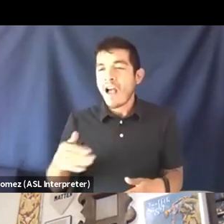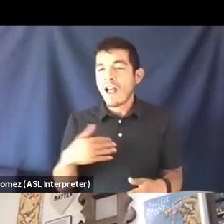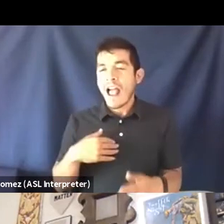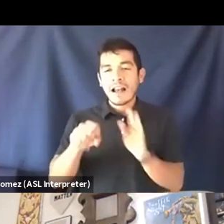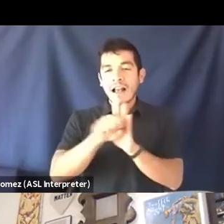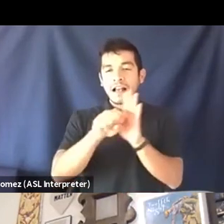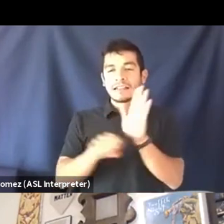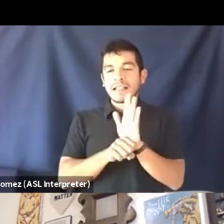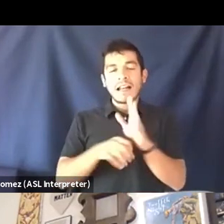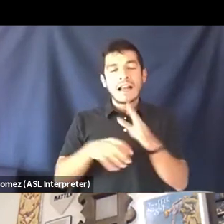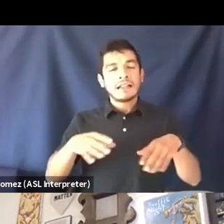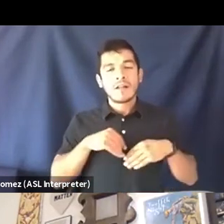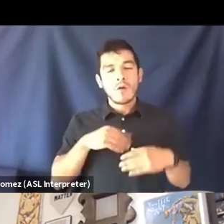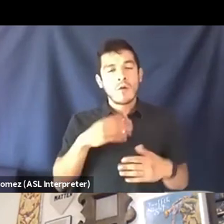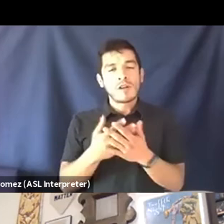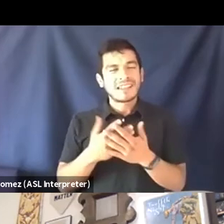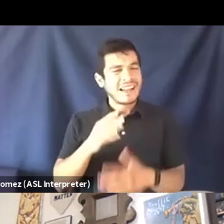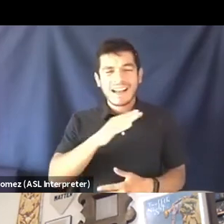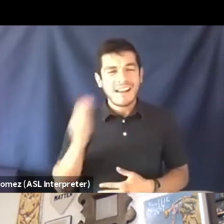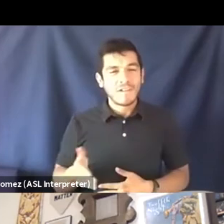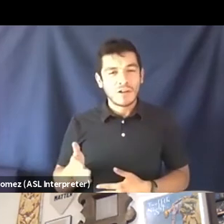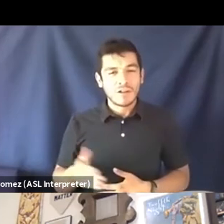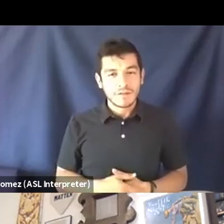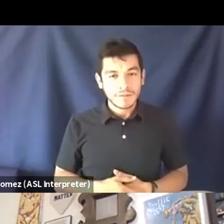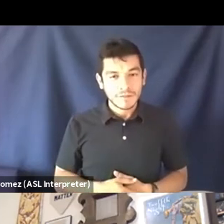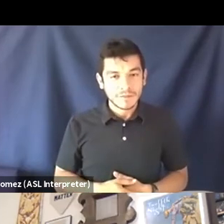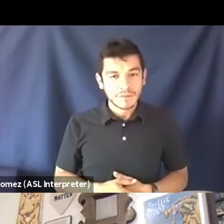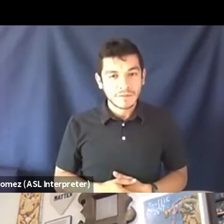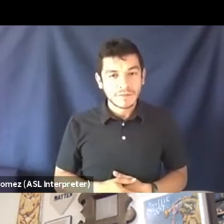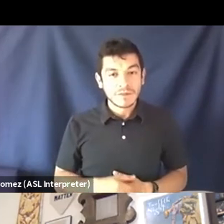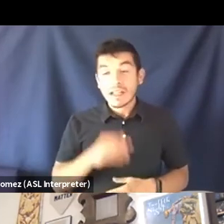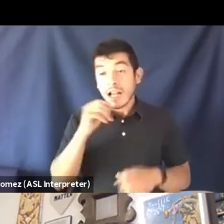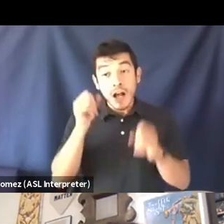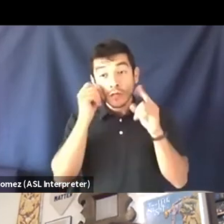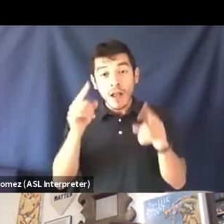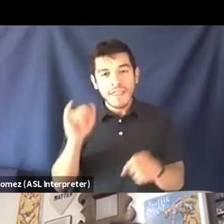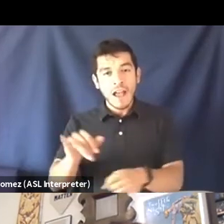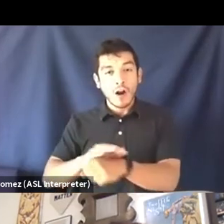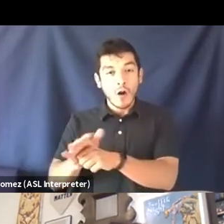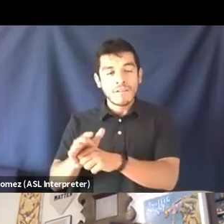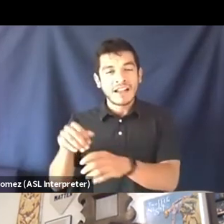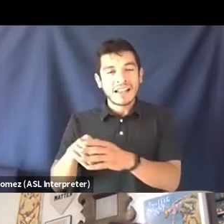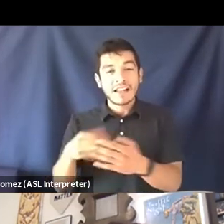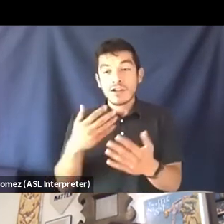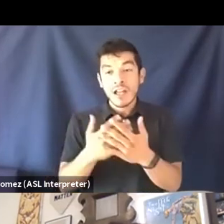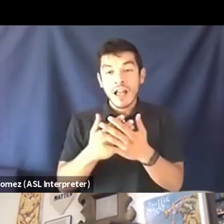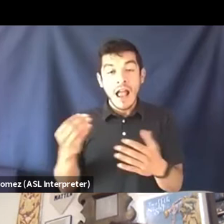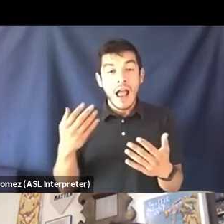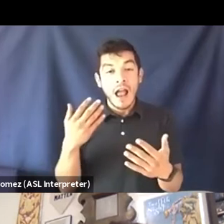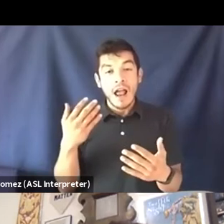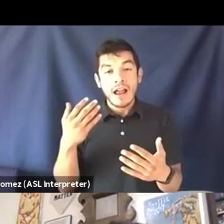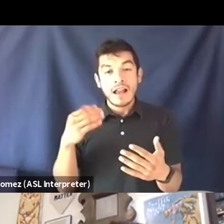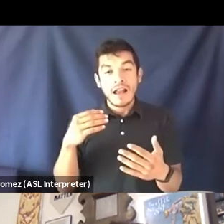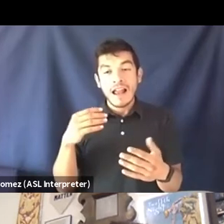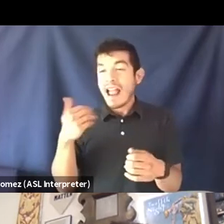not been surprising that the COVID rates in jails and prisons nationally are spectacularly terrible. I mean,